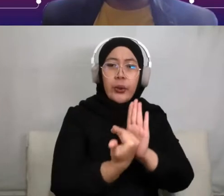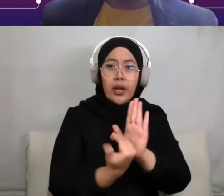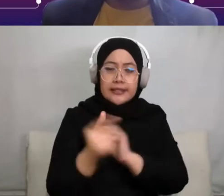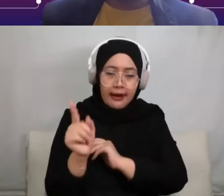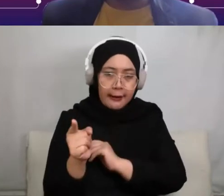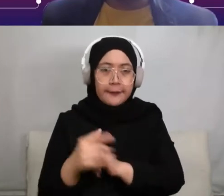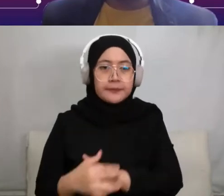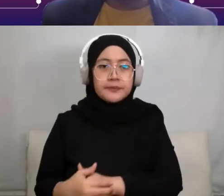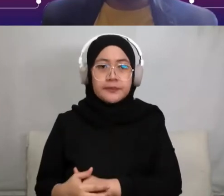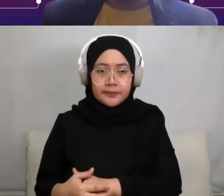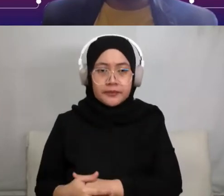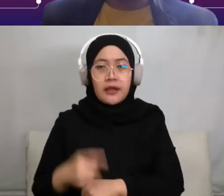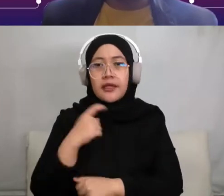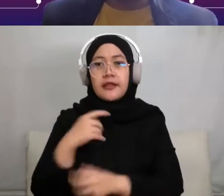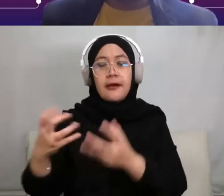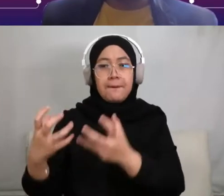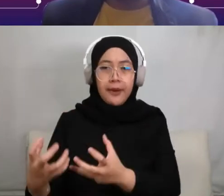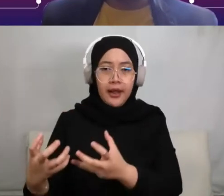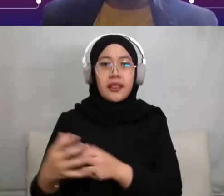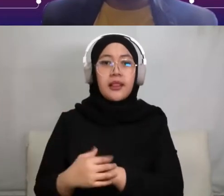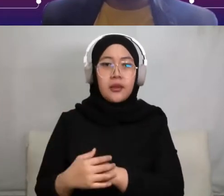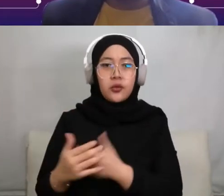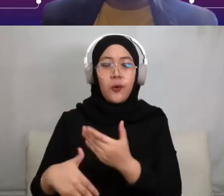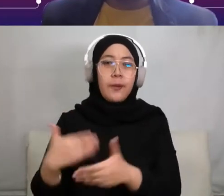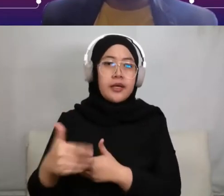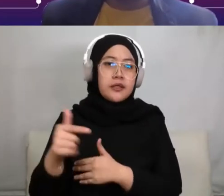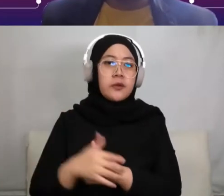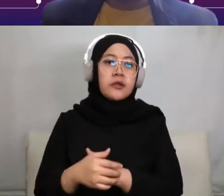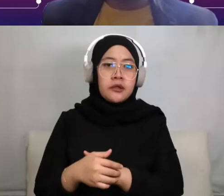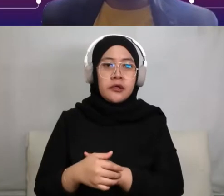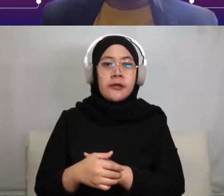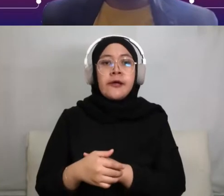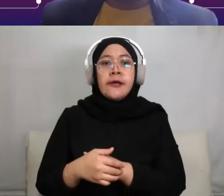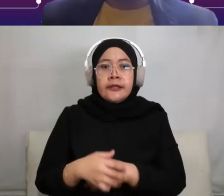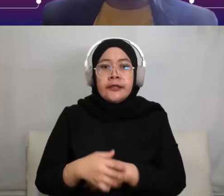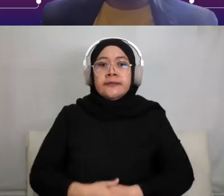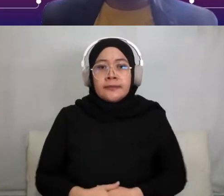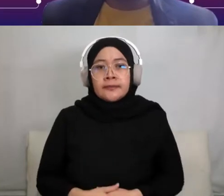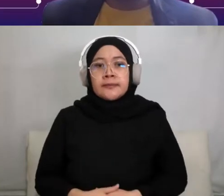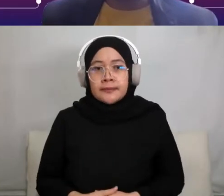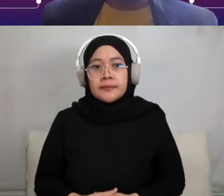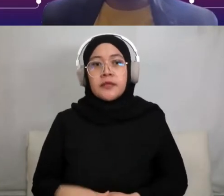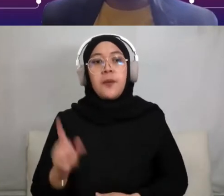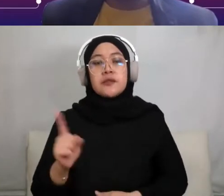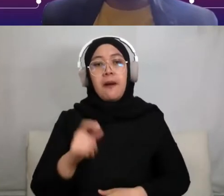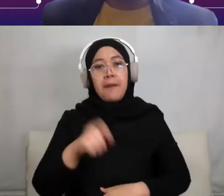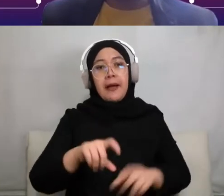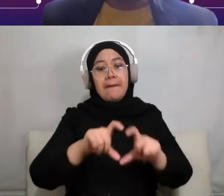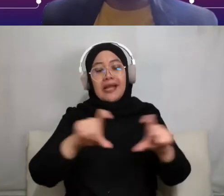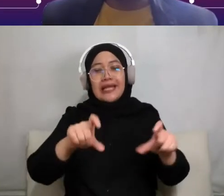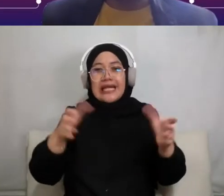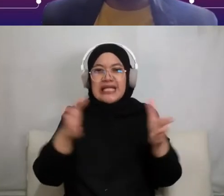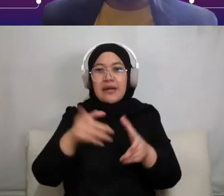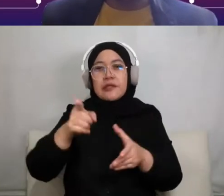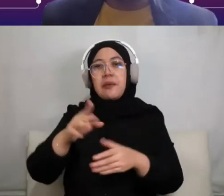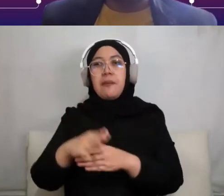for the operation. That's why we come to the like smaller batteries, since if we go to the bigger